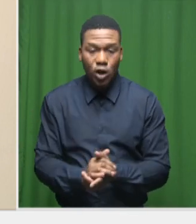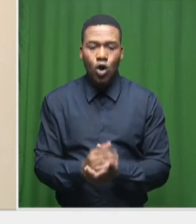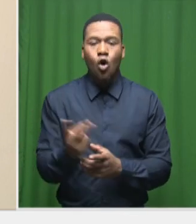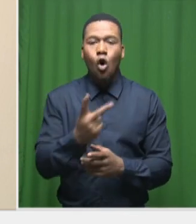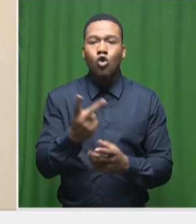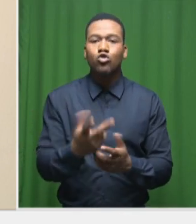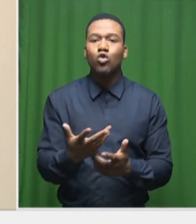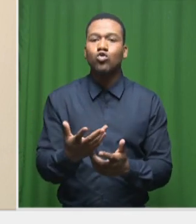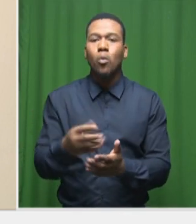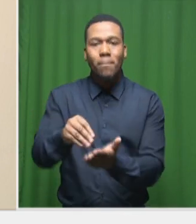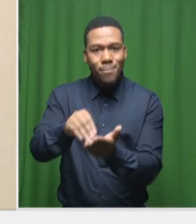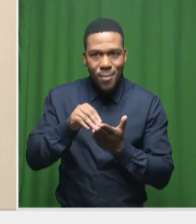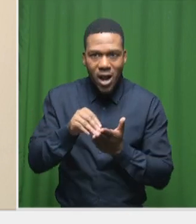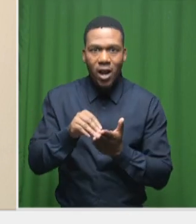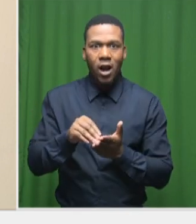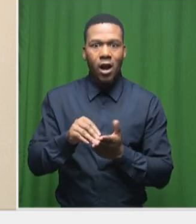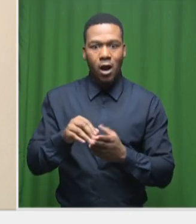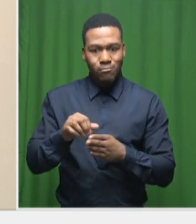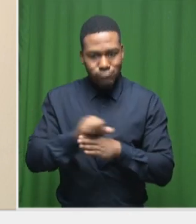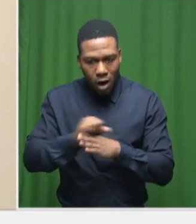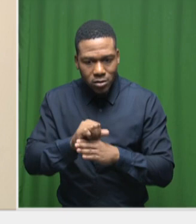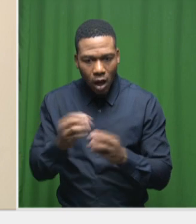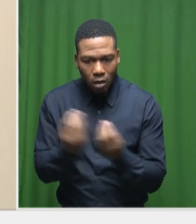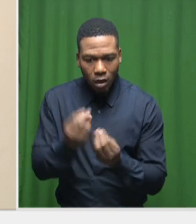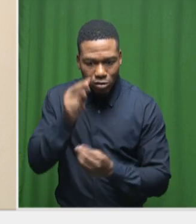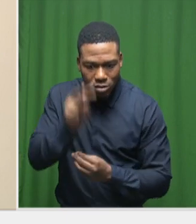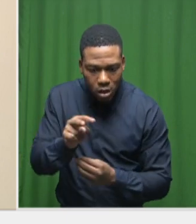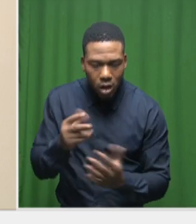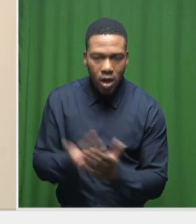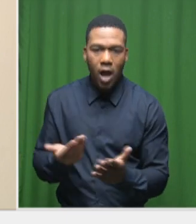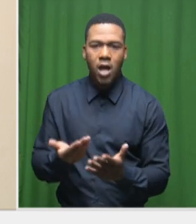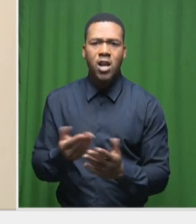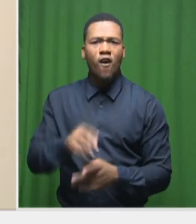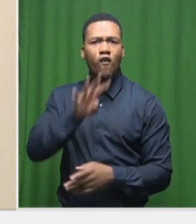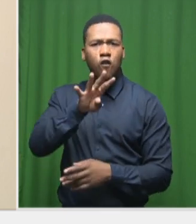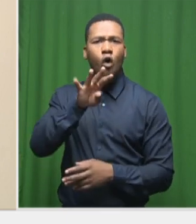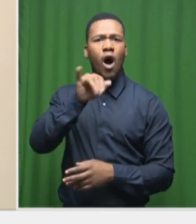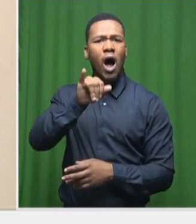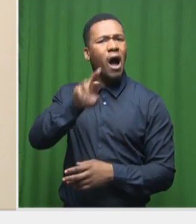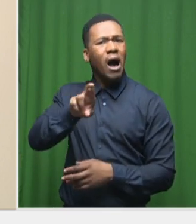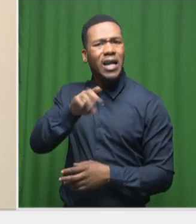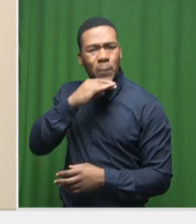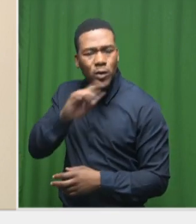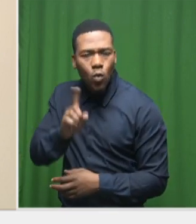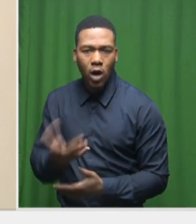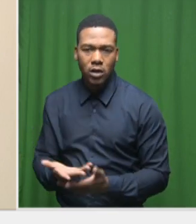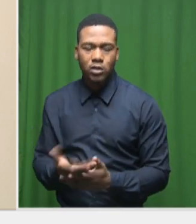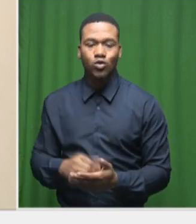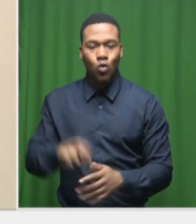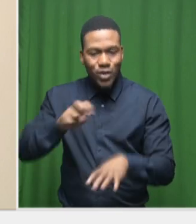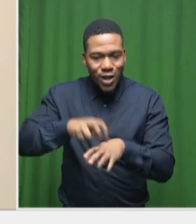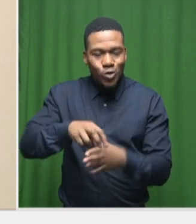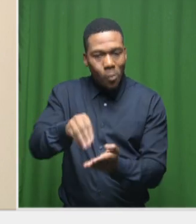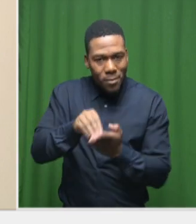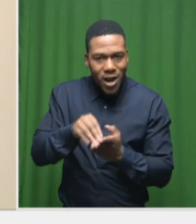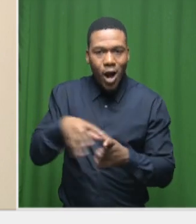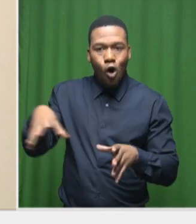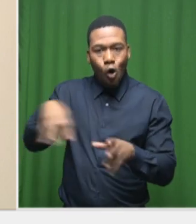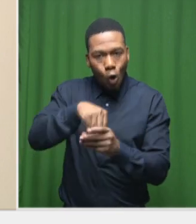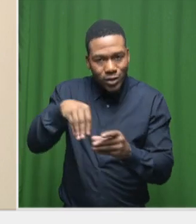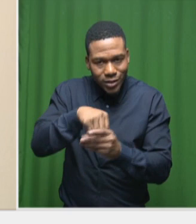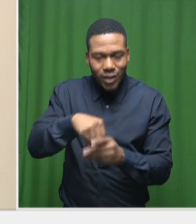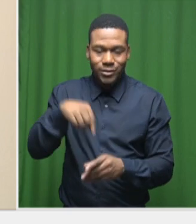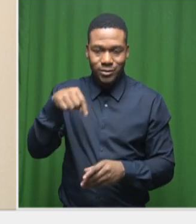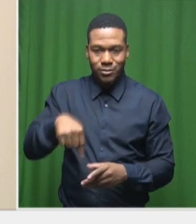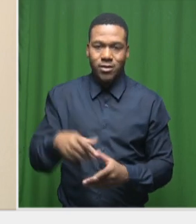of this jargons of that we're always talking about, of what 4R really is. So you have to bring it to context so that people can have a look